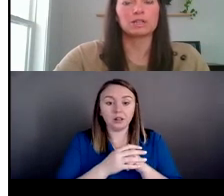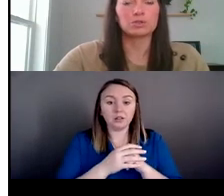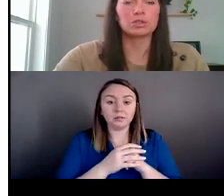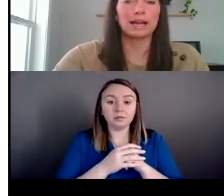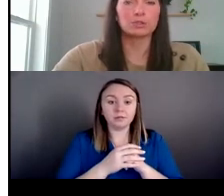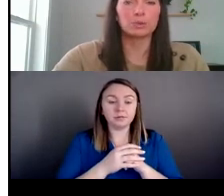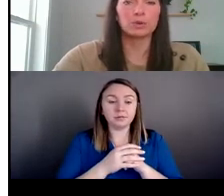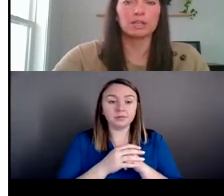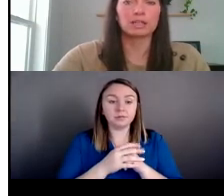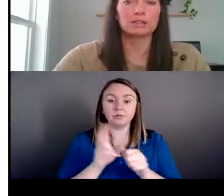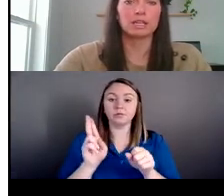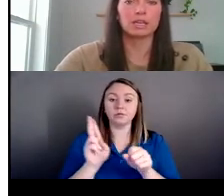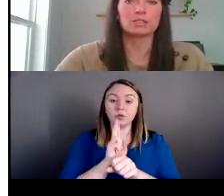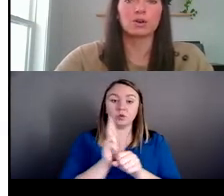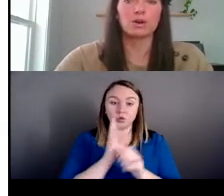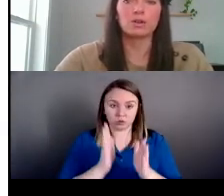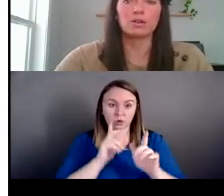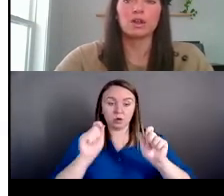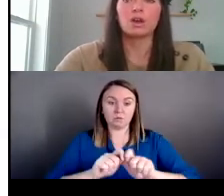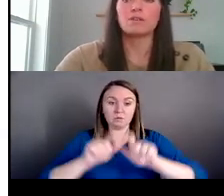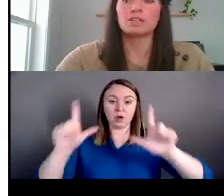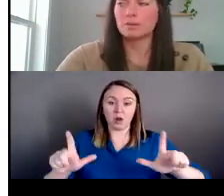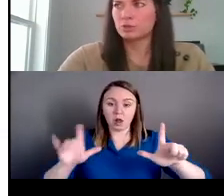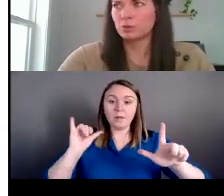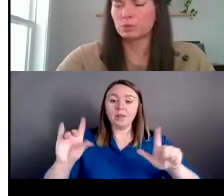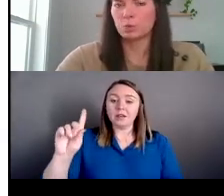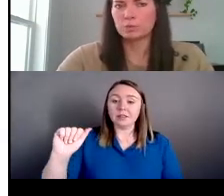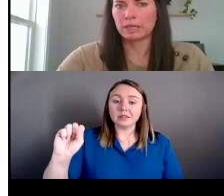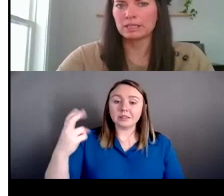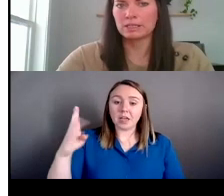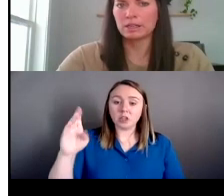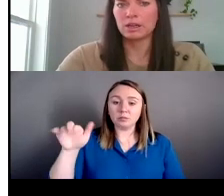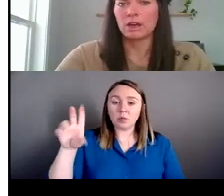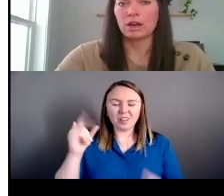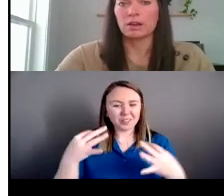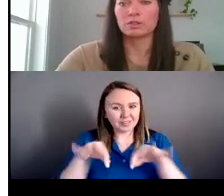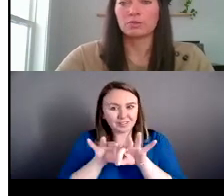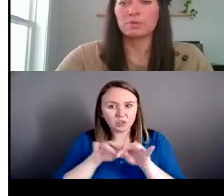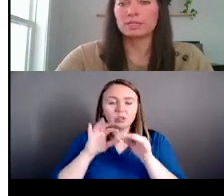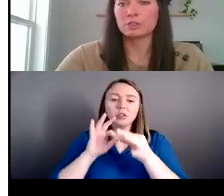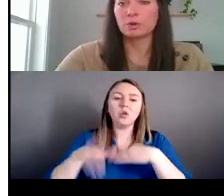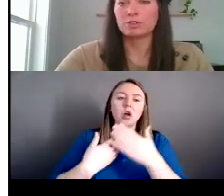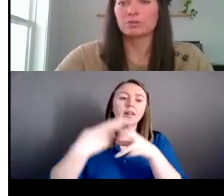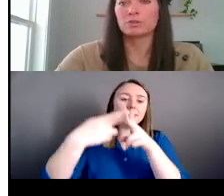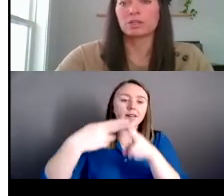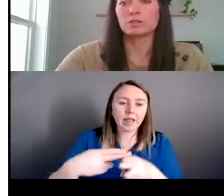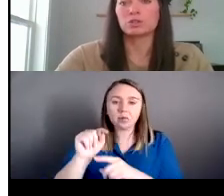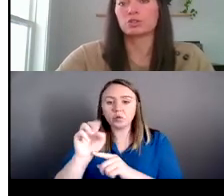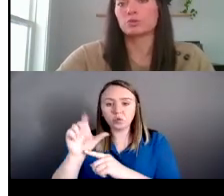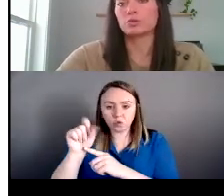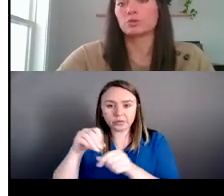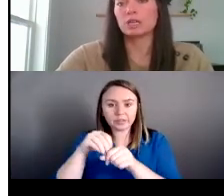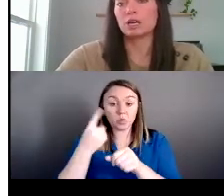a central dashboard that contains all of the NamUs tools in one place. So from this dashboard, you can